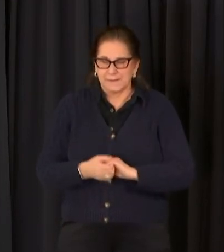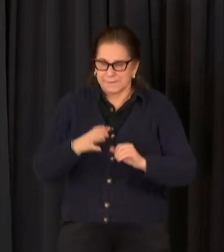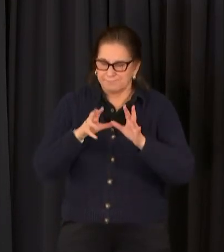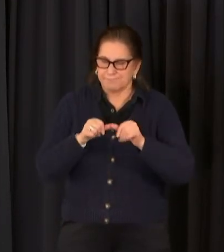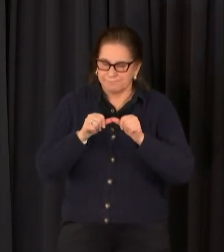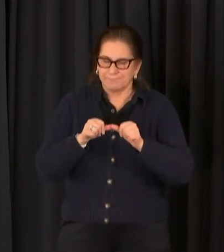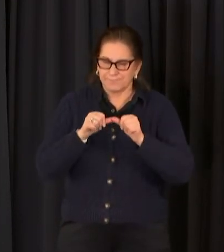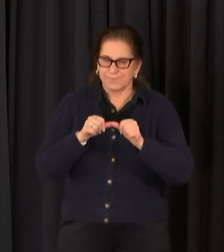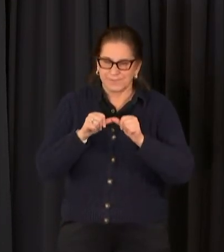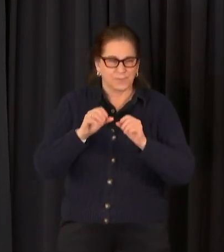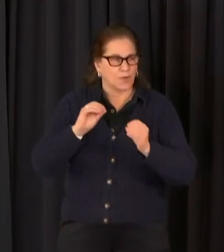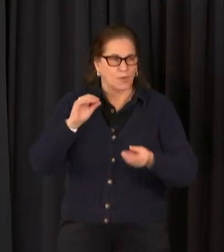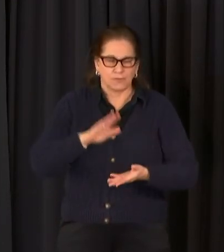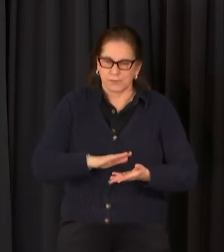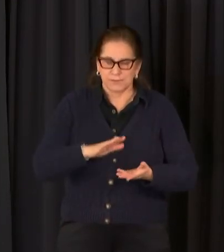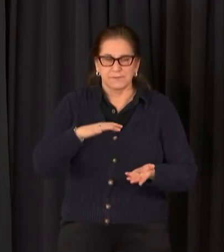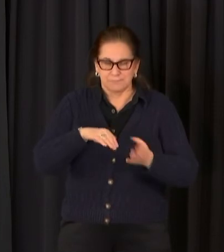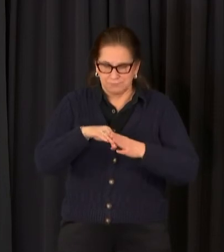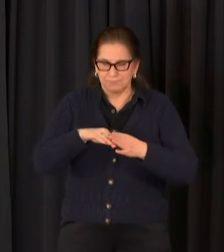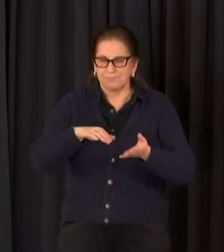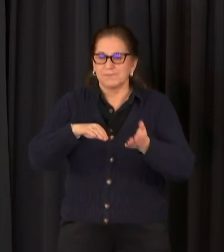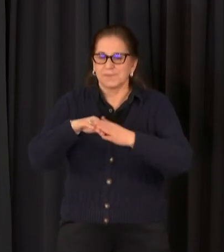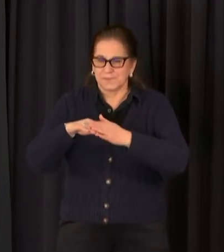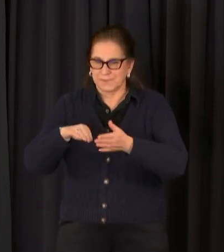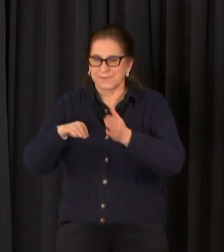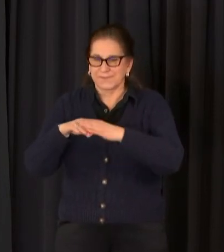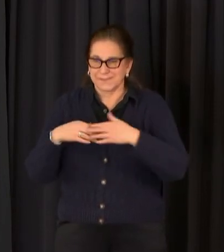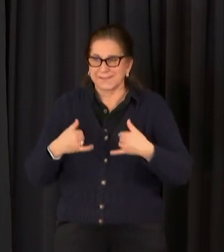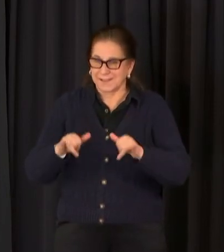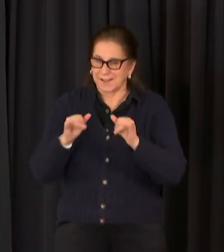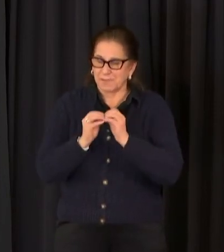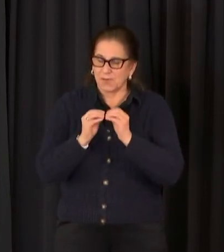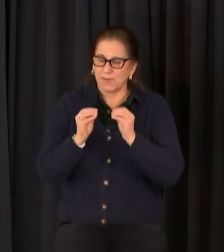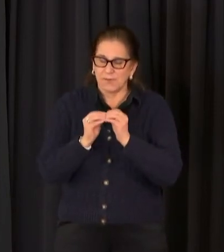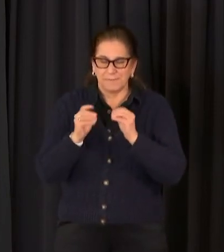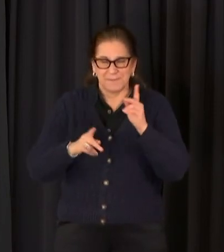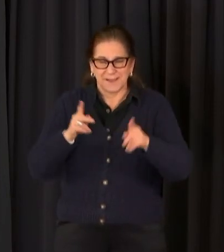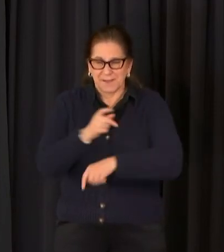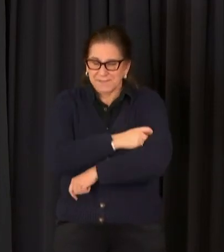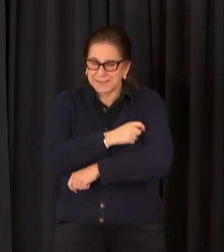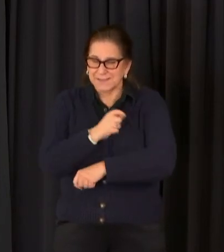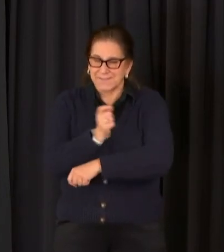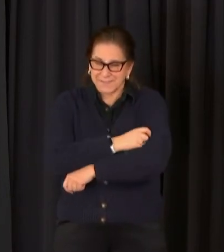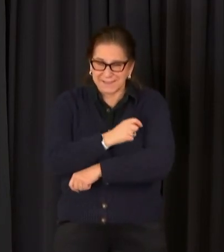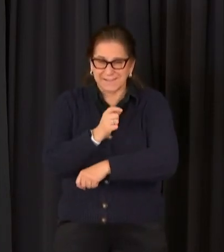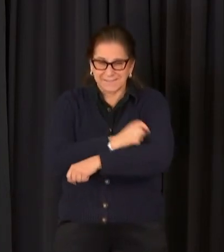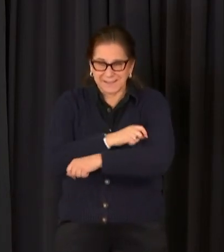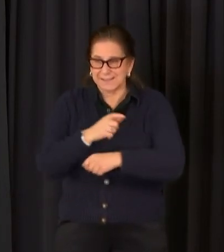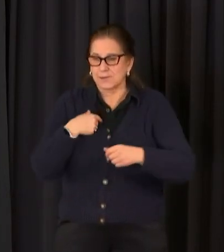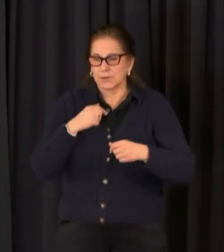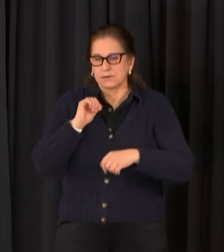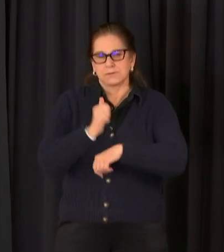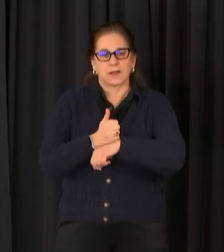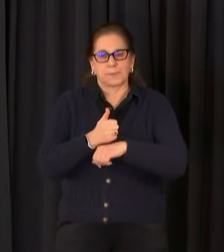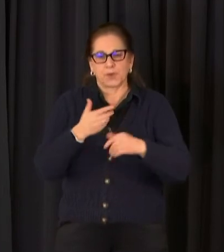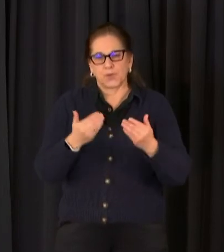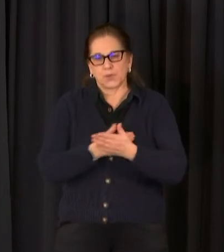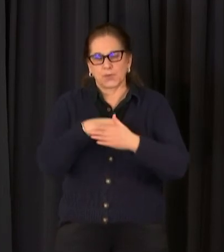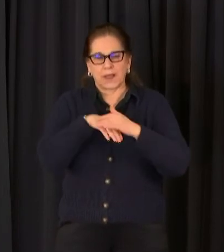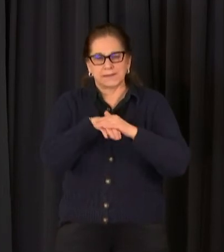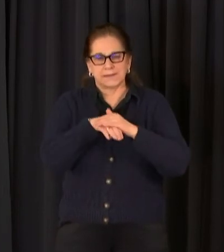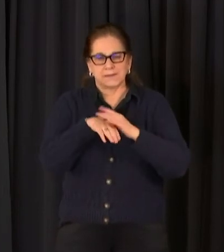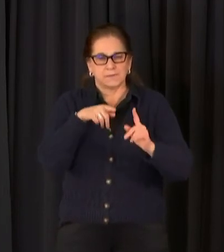persistent increases. However, we vaccinate citywide through a number of access points, well over